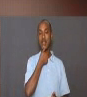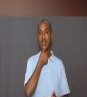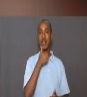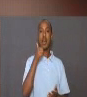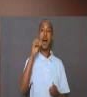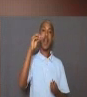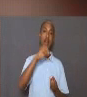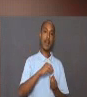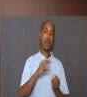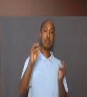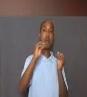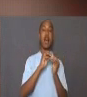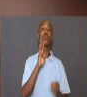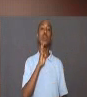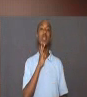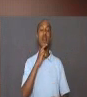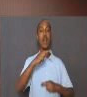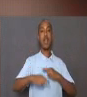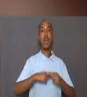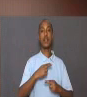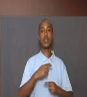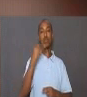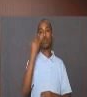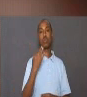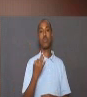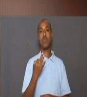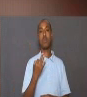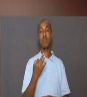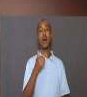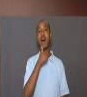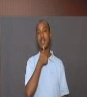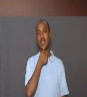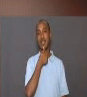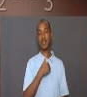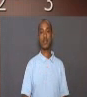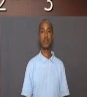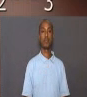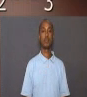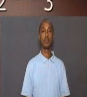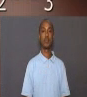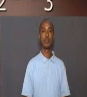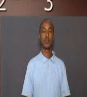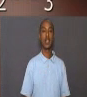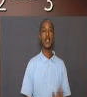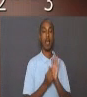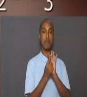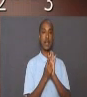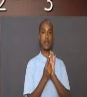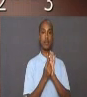anhydride plus water reacts to form an acid. For